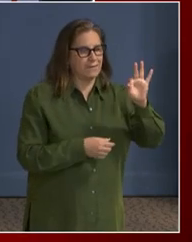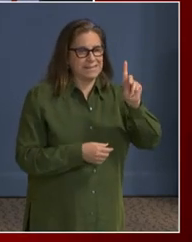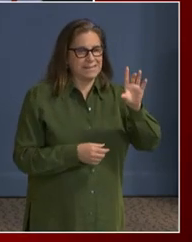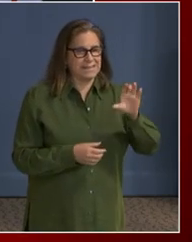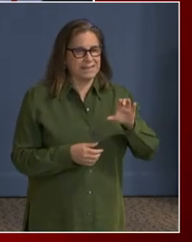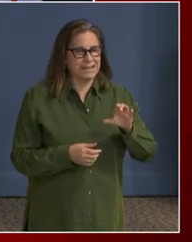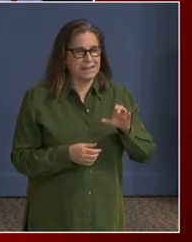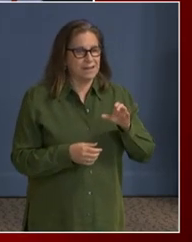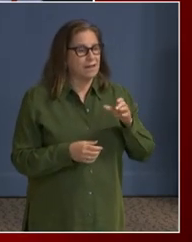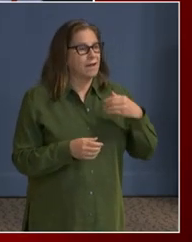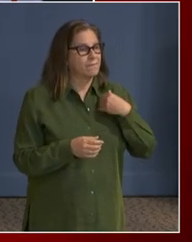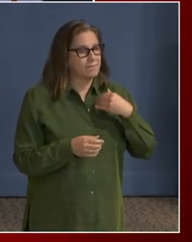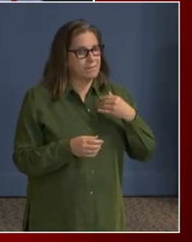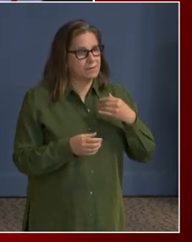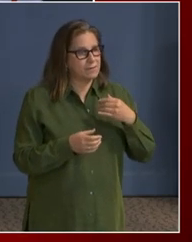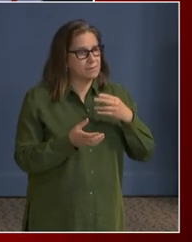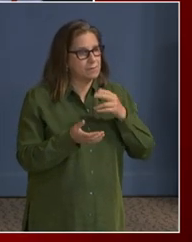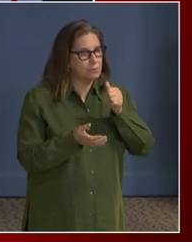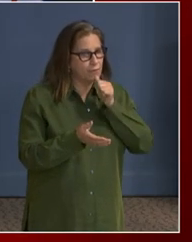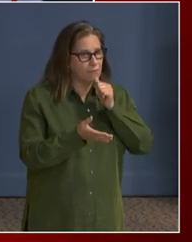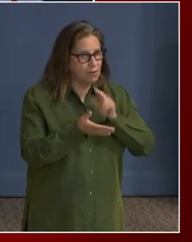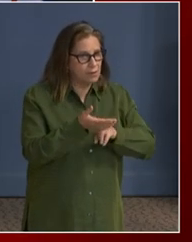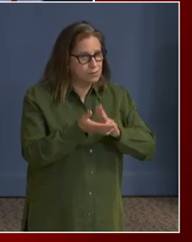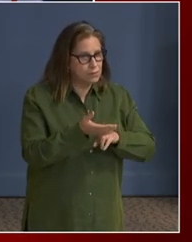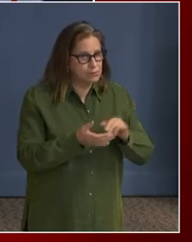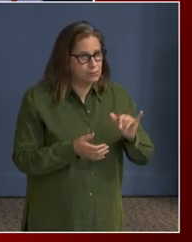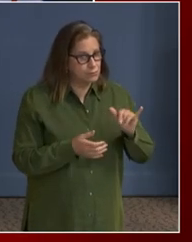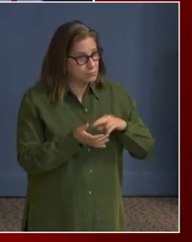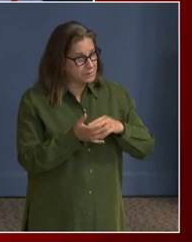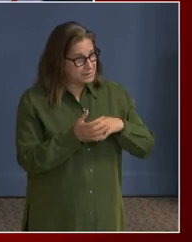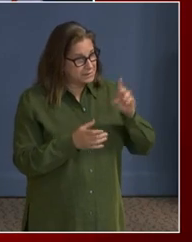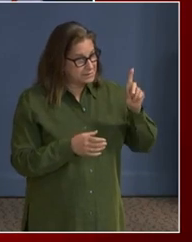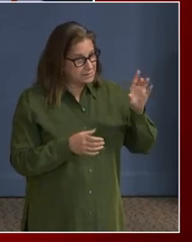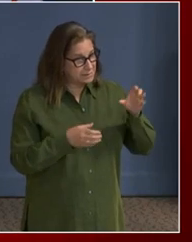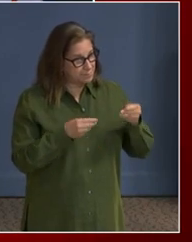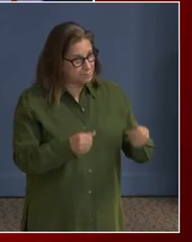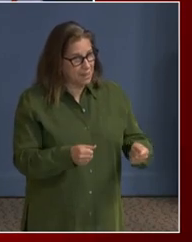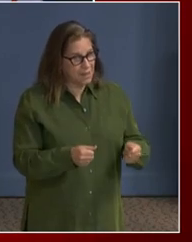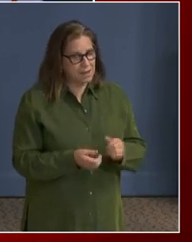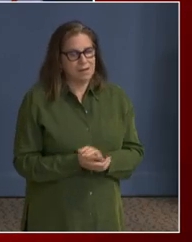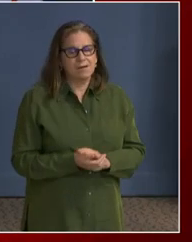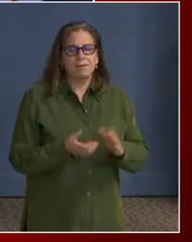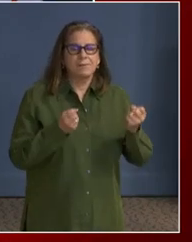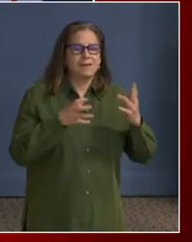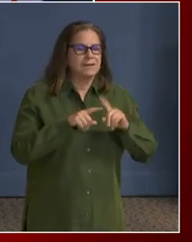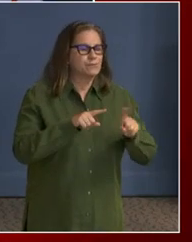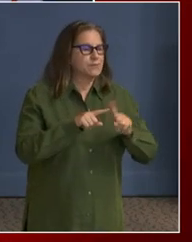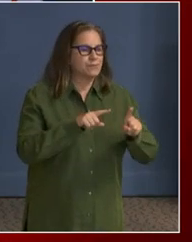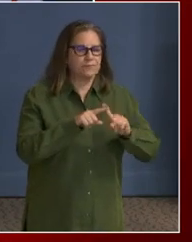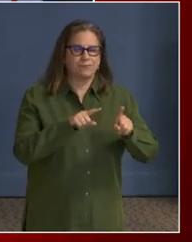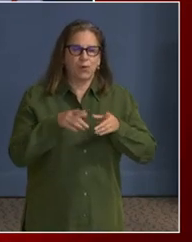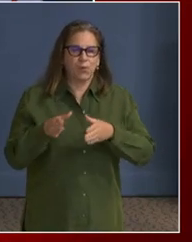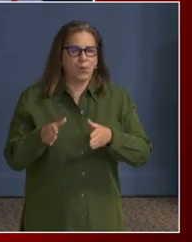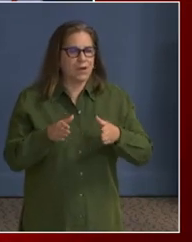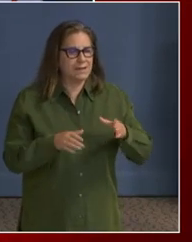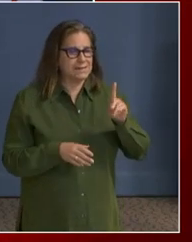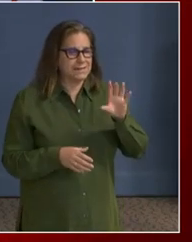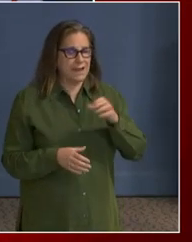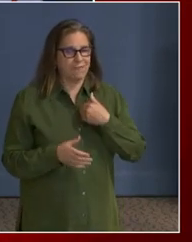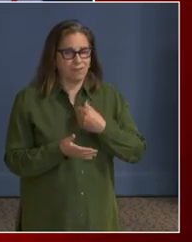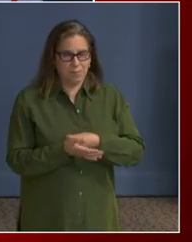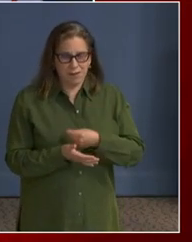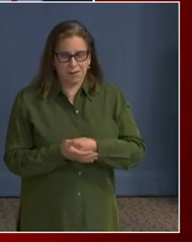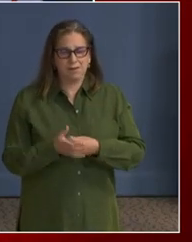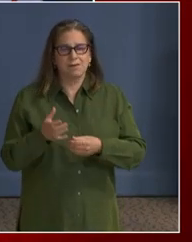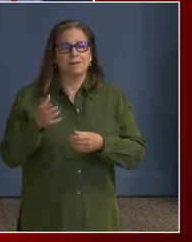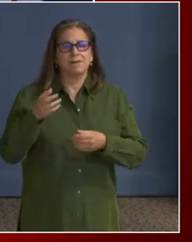And is that money DC will be reimbursed? So there's multiple mechanisms to do that. The CDC has money that they've given for testing.